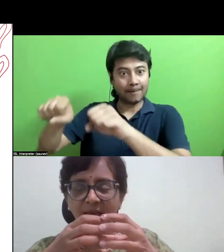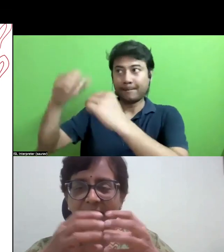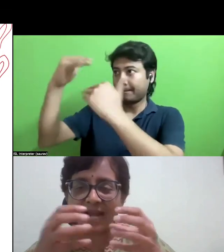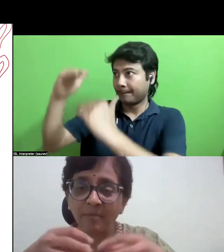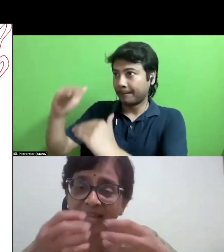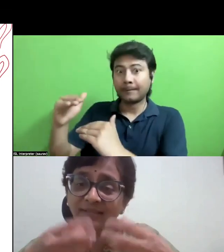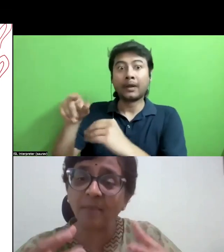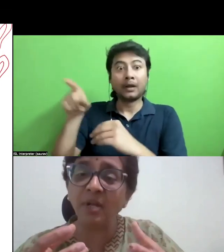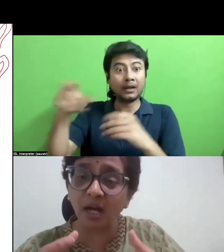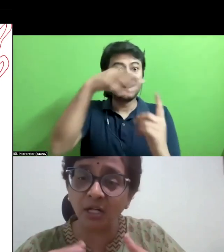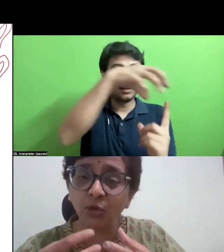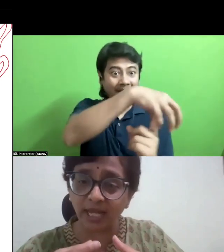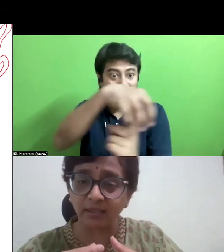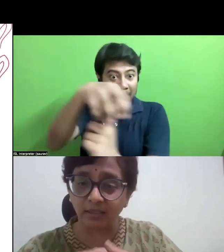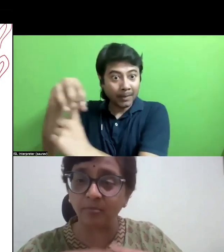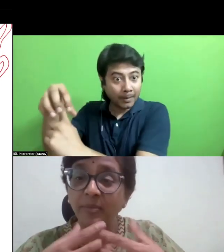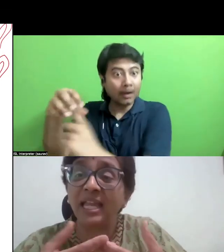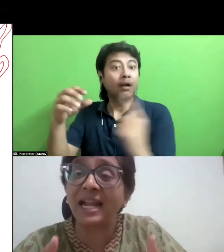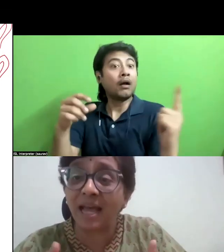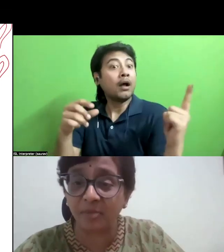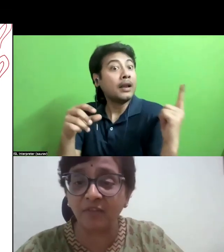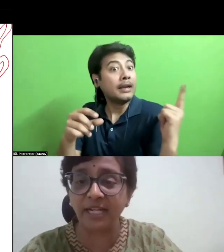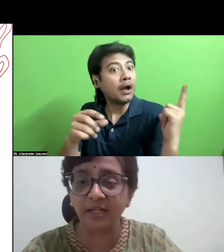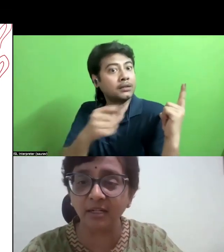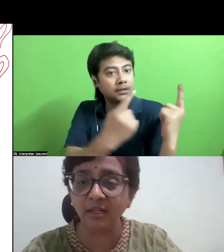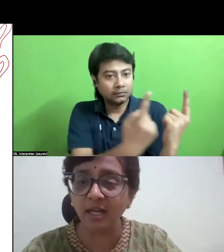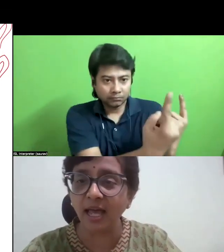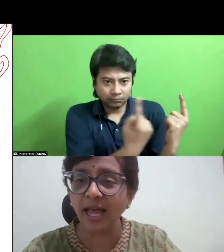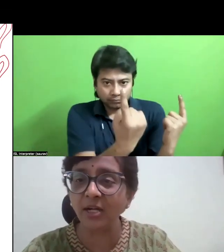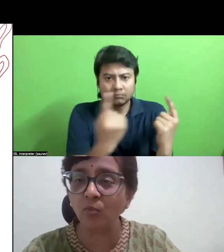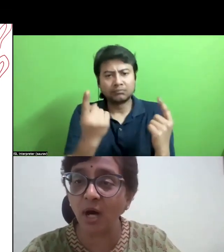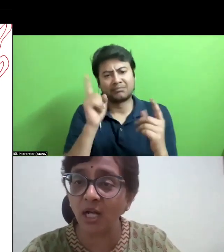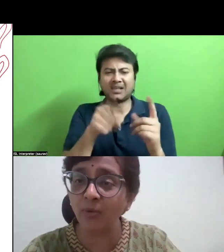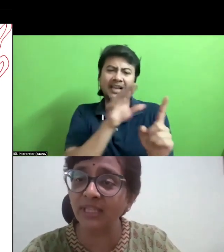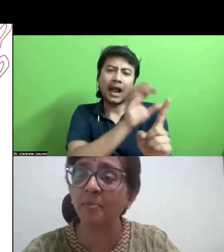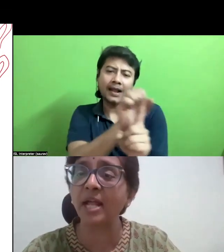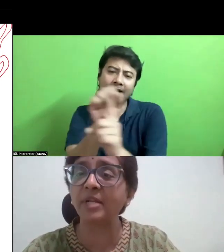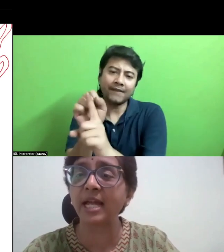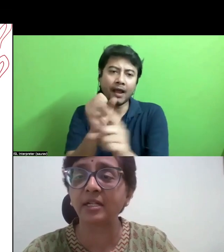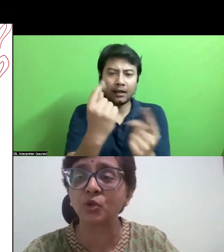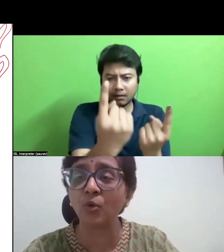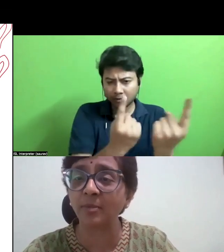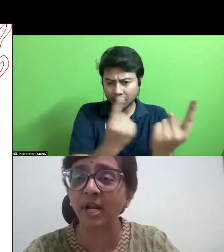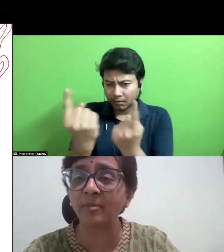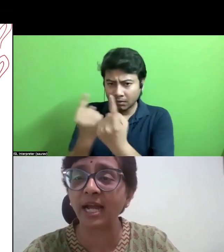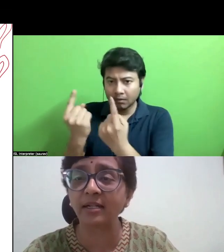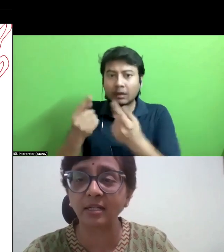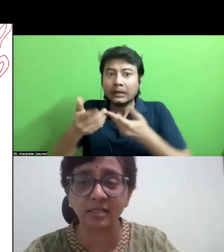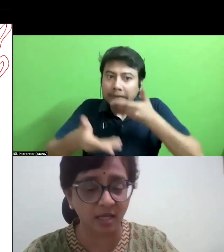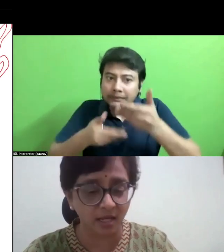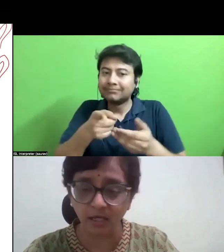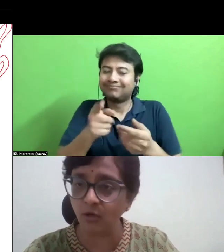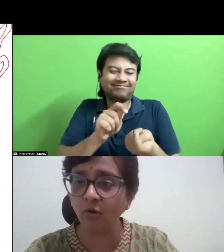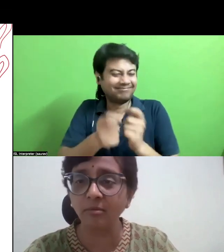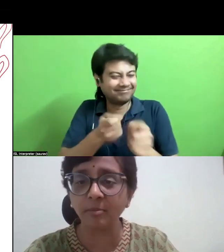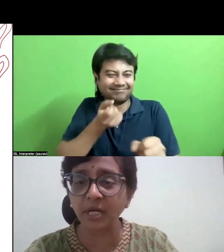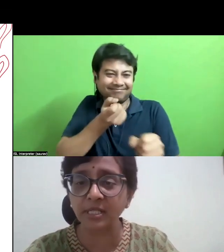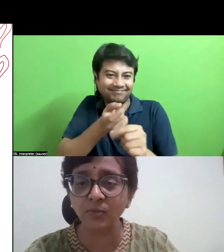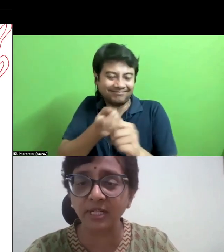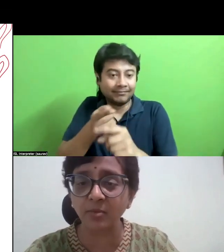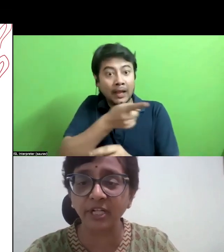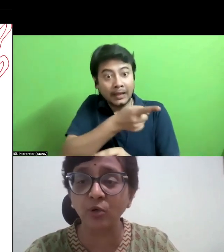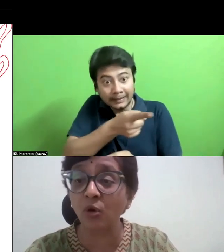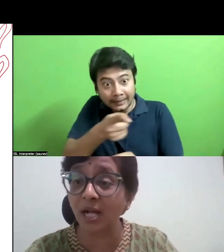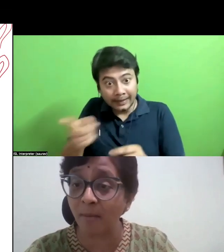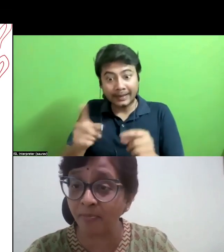areas and make them learn together, be an adaptive leader and work with the primary actors. Who are the primary actors?